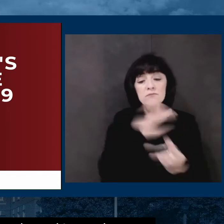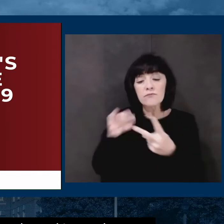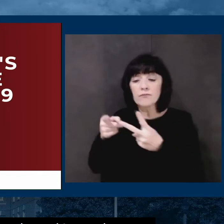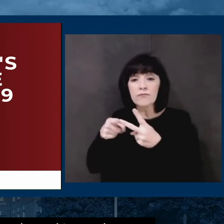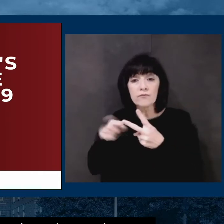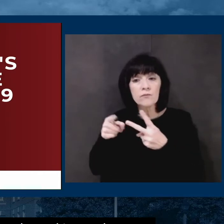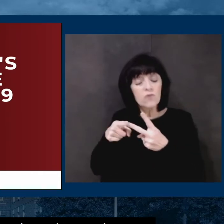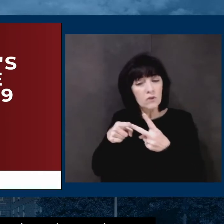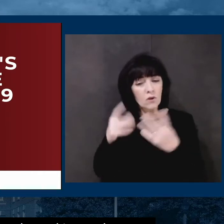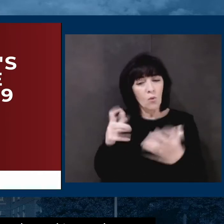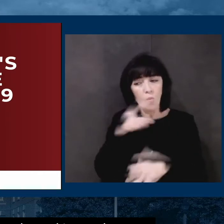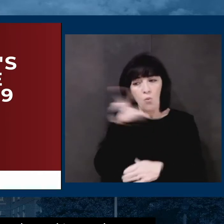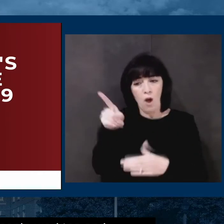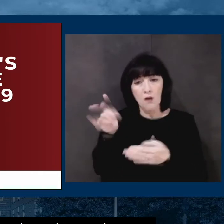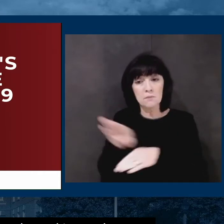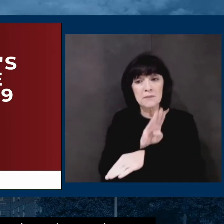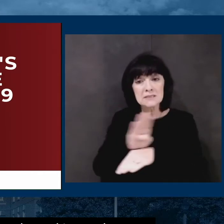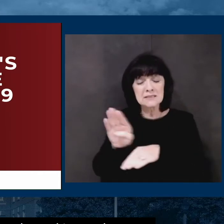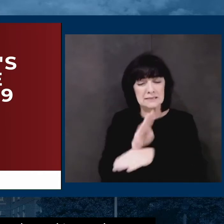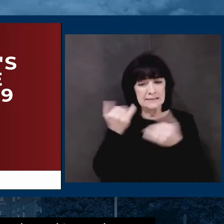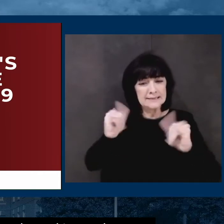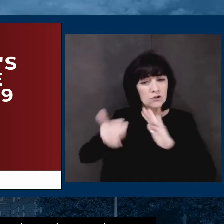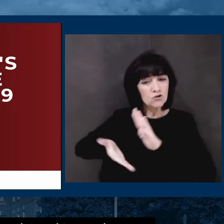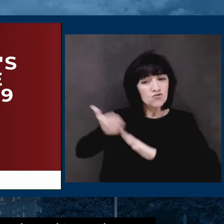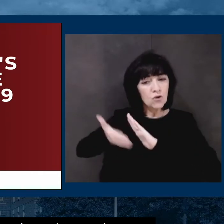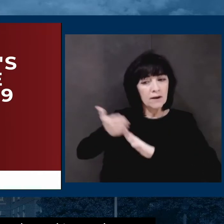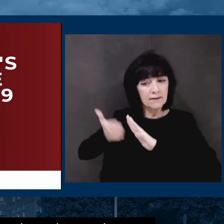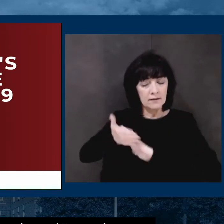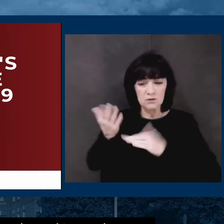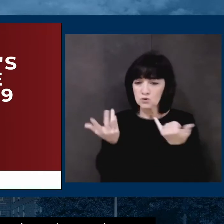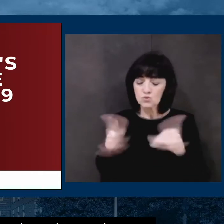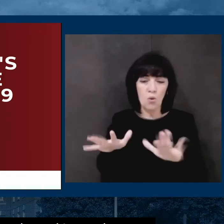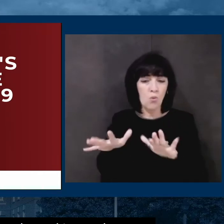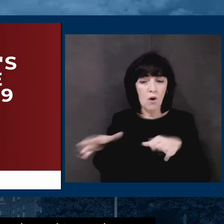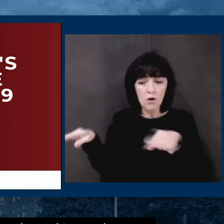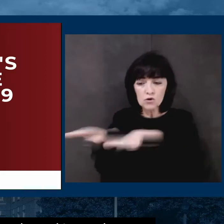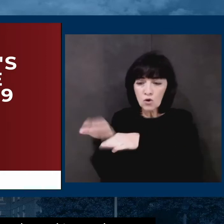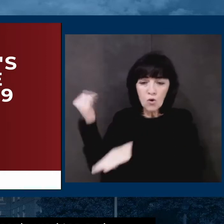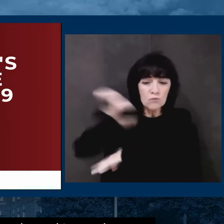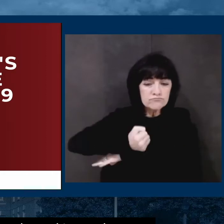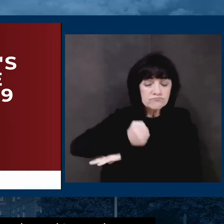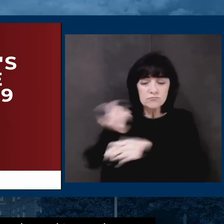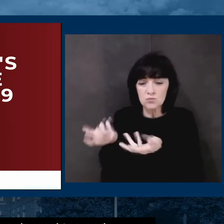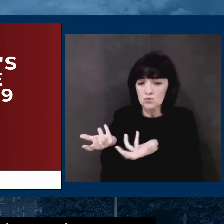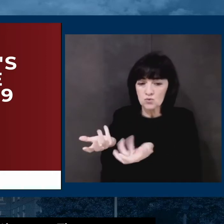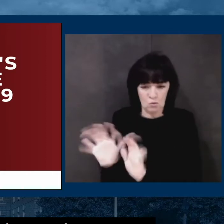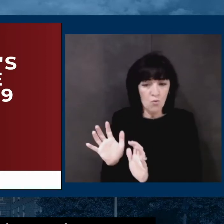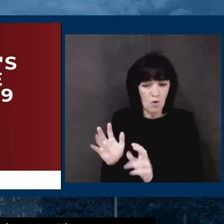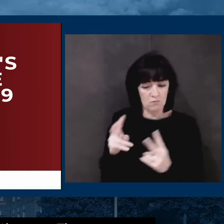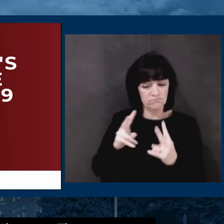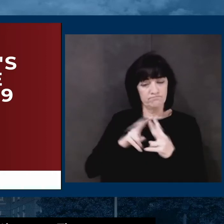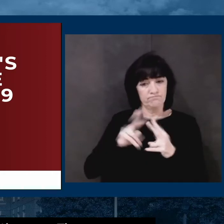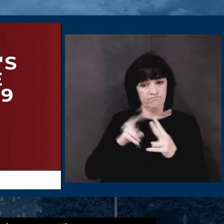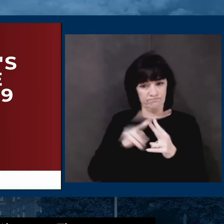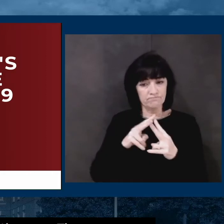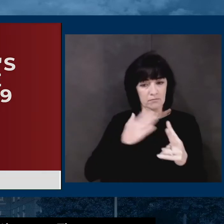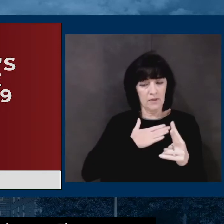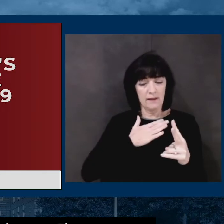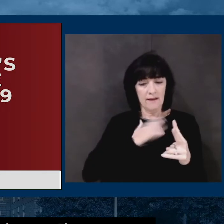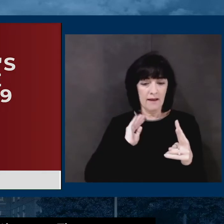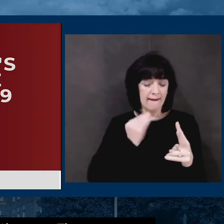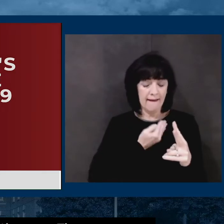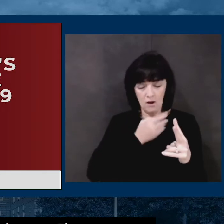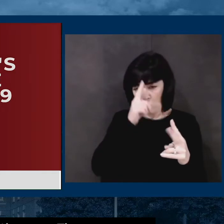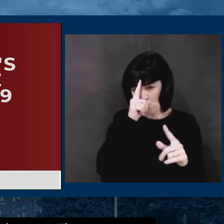as can be done in both cases. Those are essential elements to our economy and our